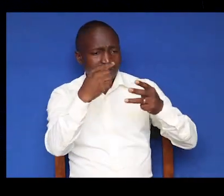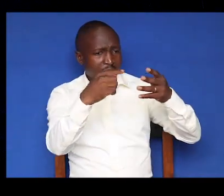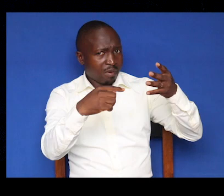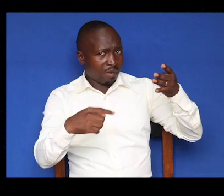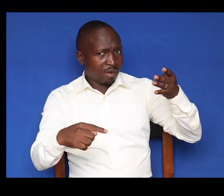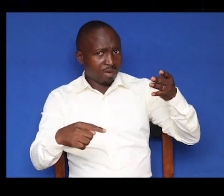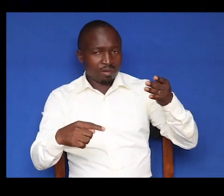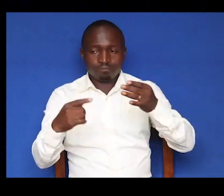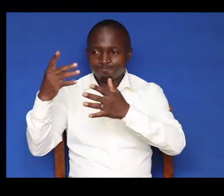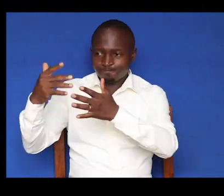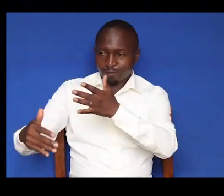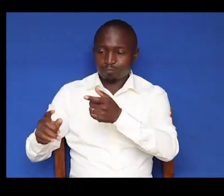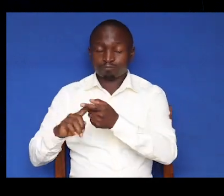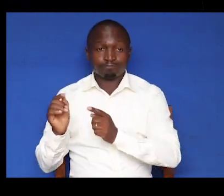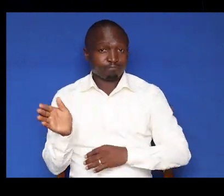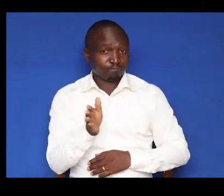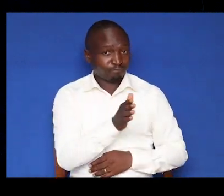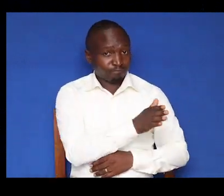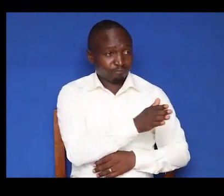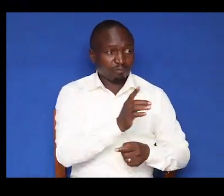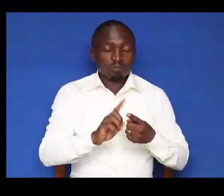geographically it is well known,